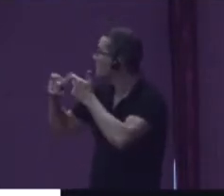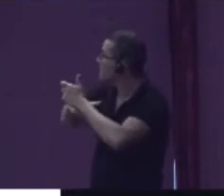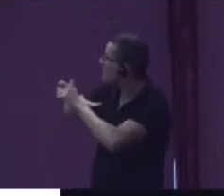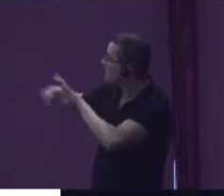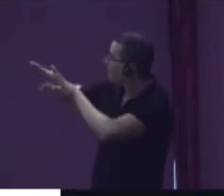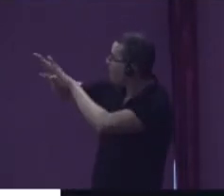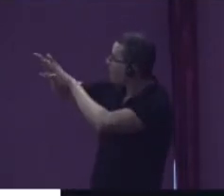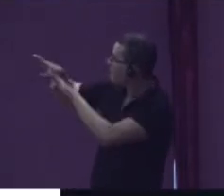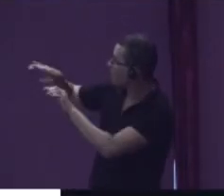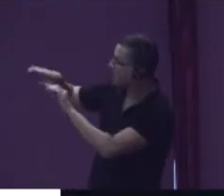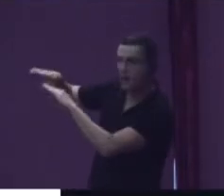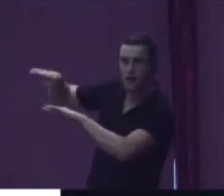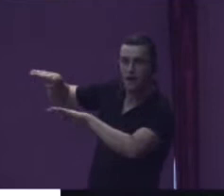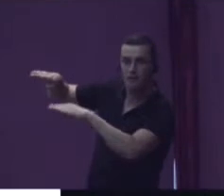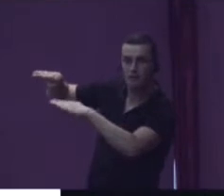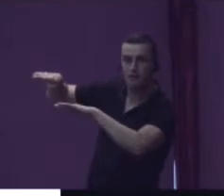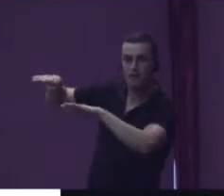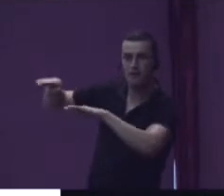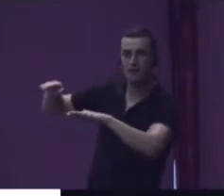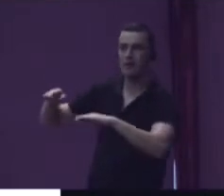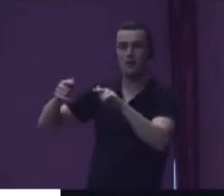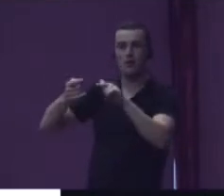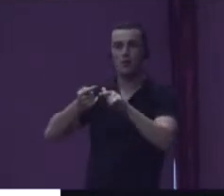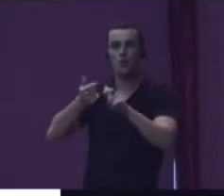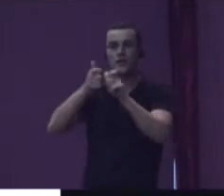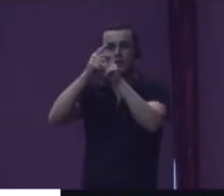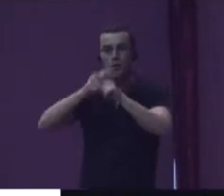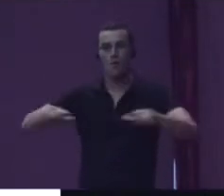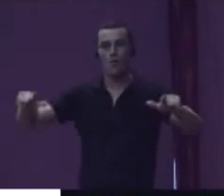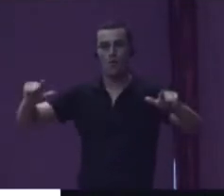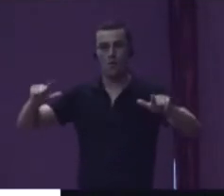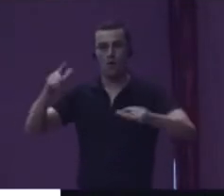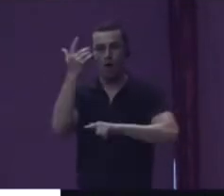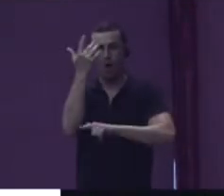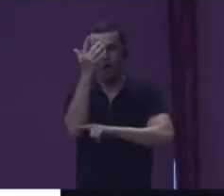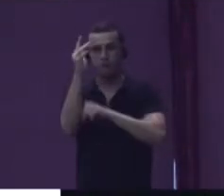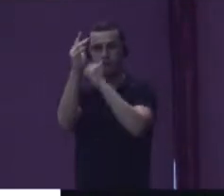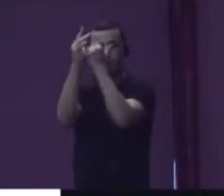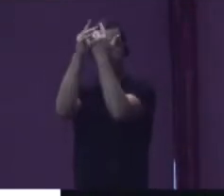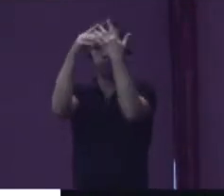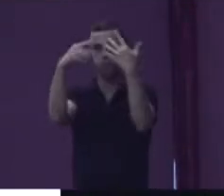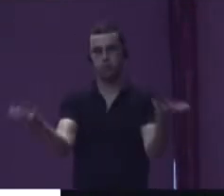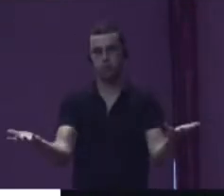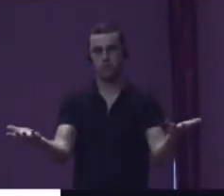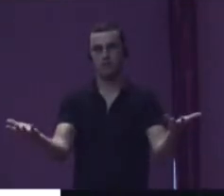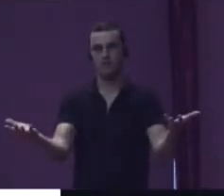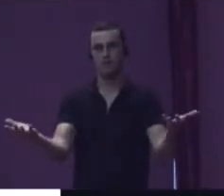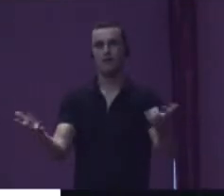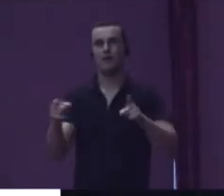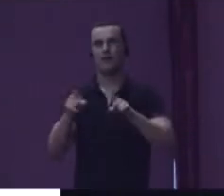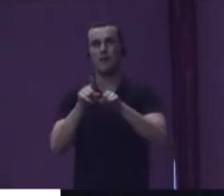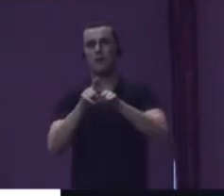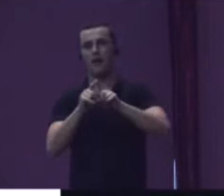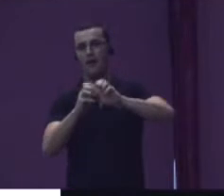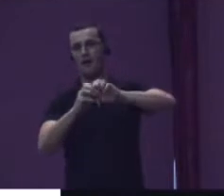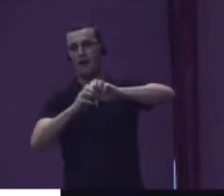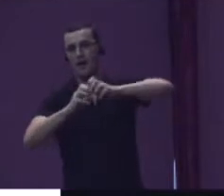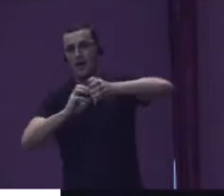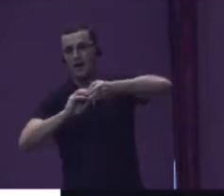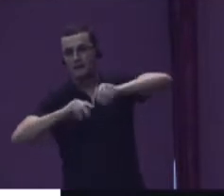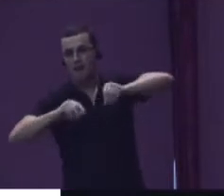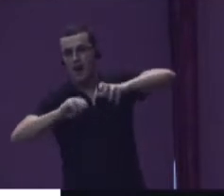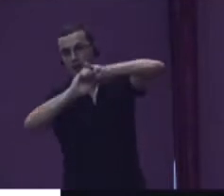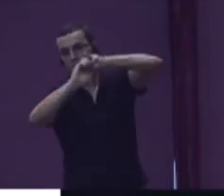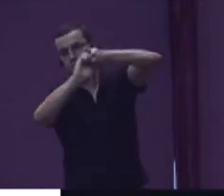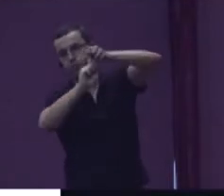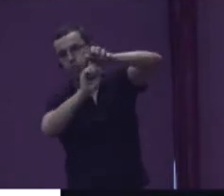density and nowhere to go. So there's increased erosion, et cetera. This area also